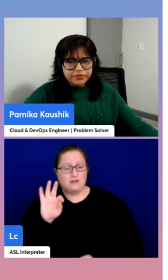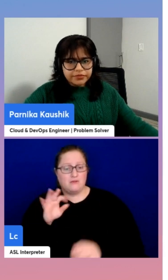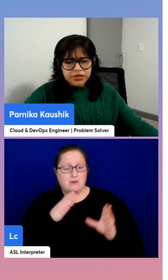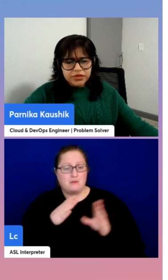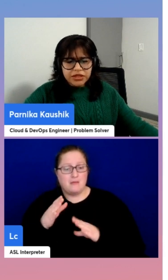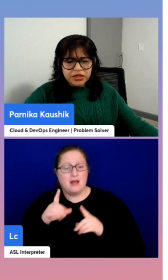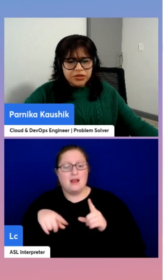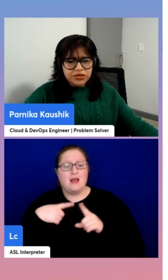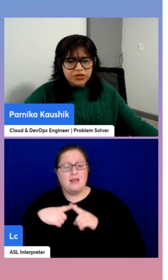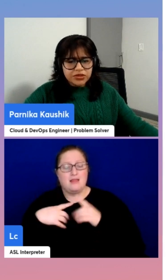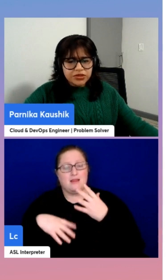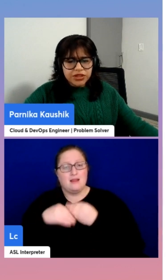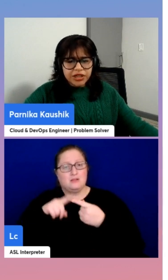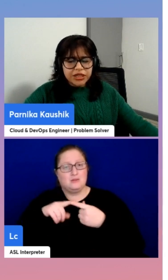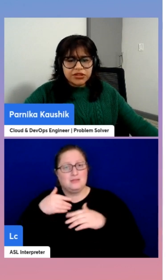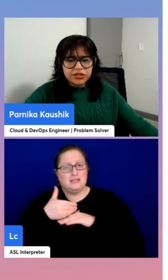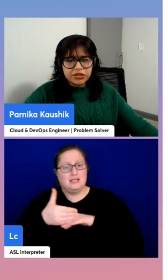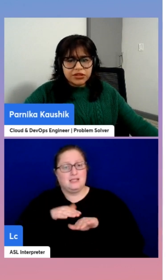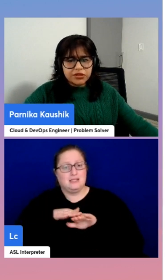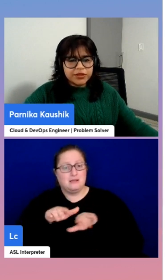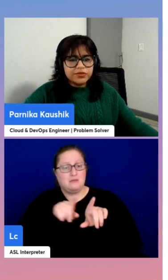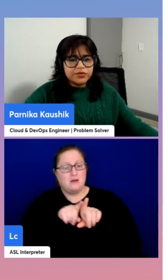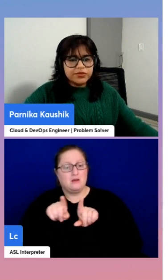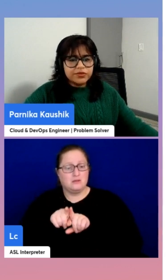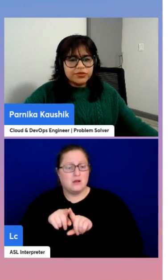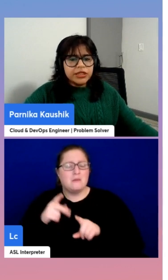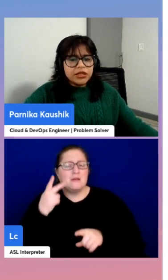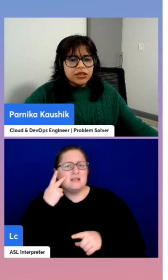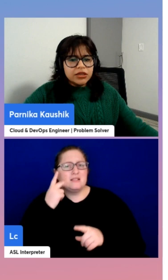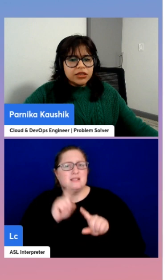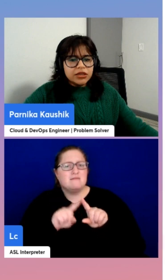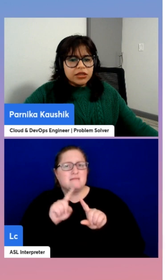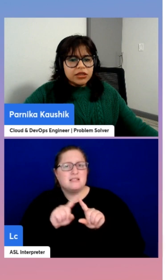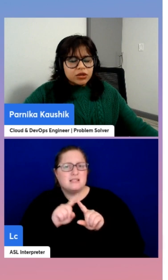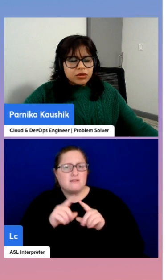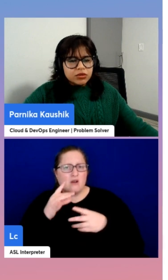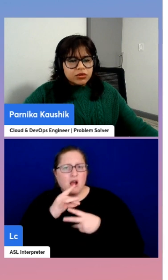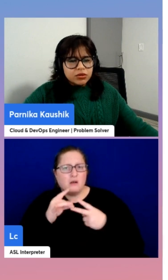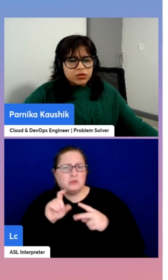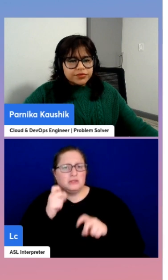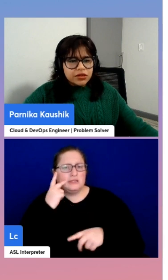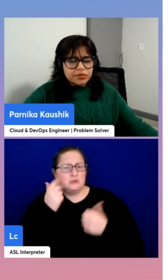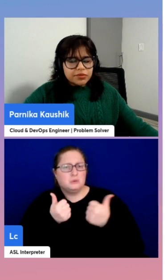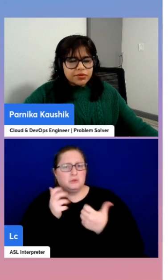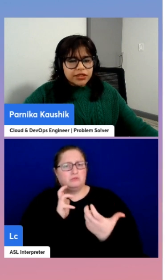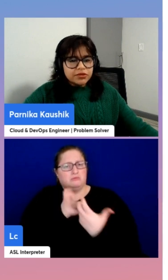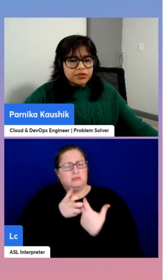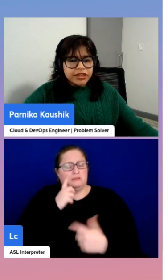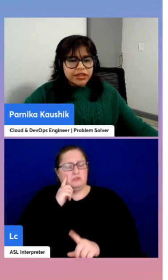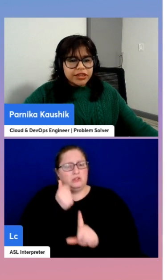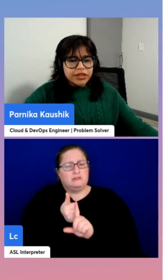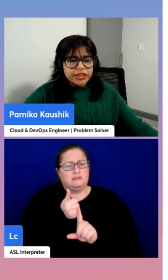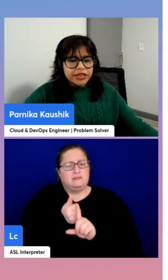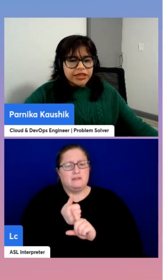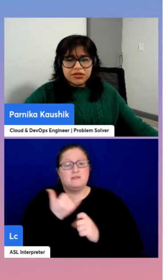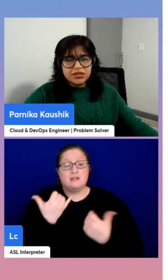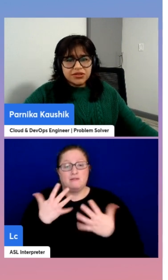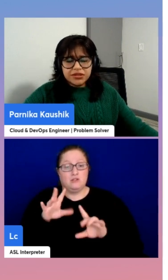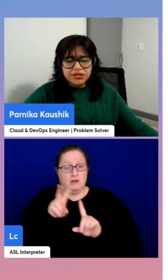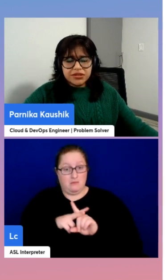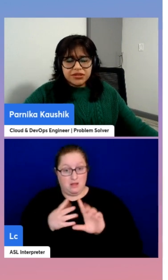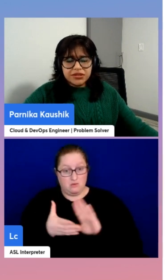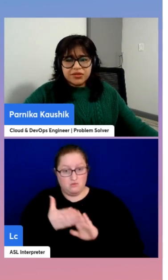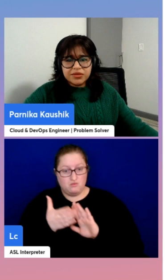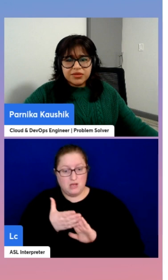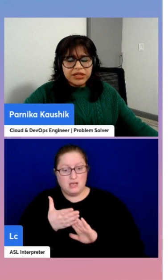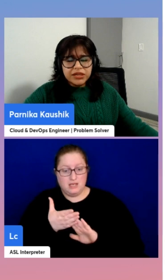Welcome to try different combinations, see what works best for you. Cool. Now that the apply is running, this is going to just create,